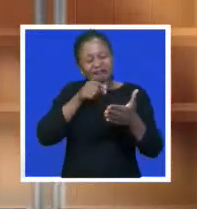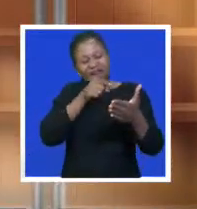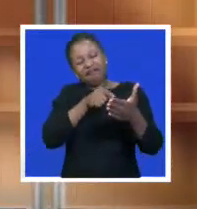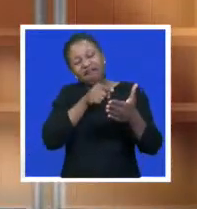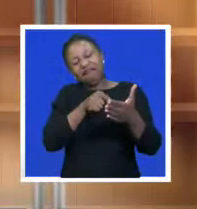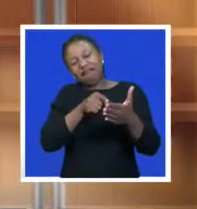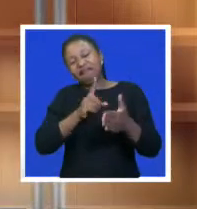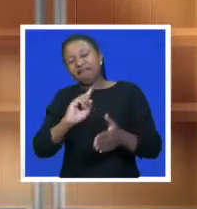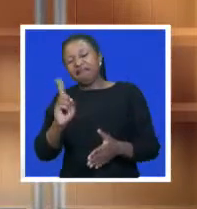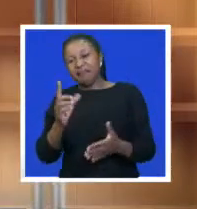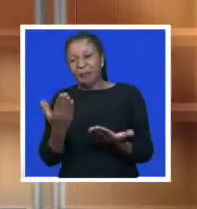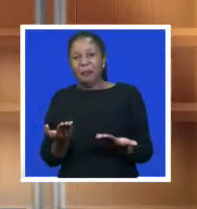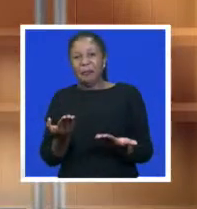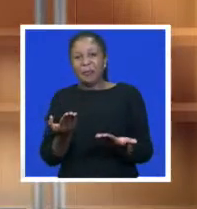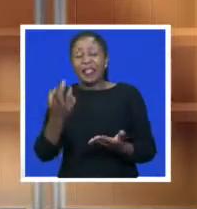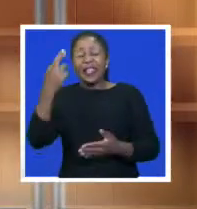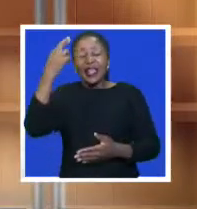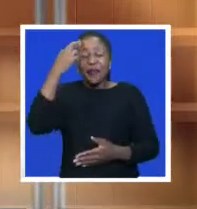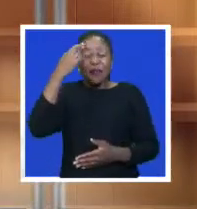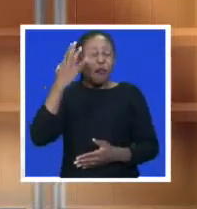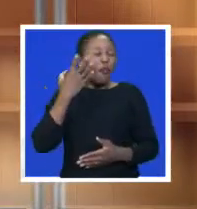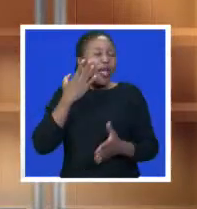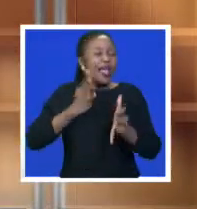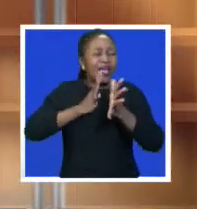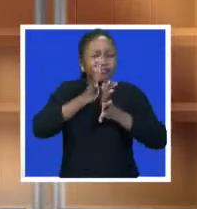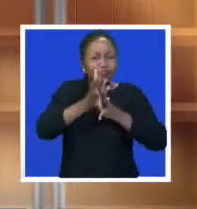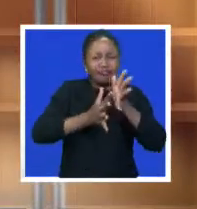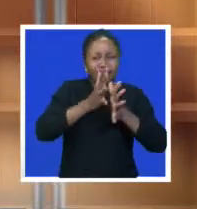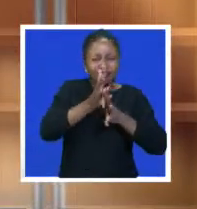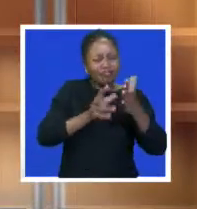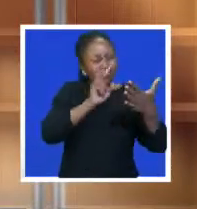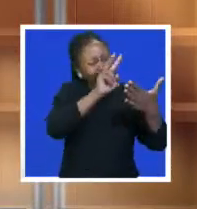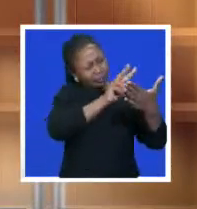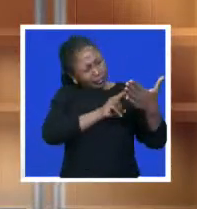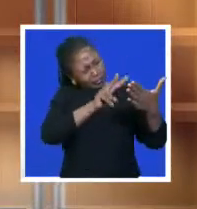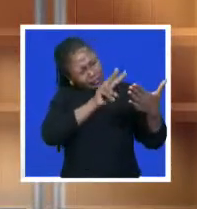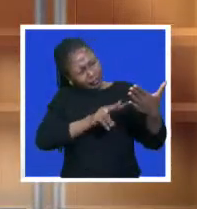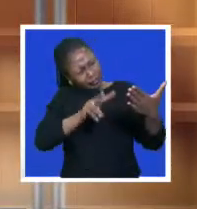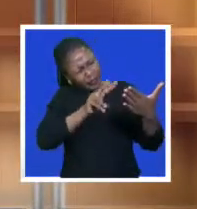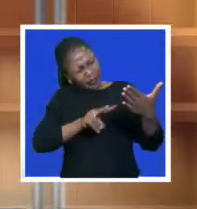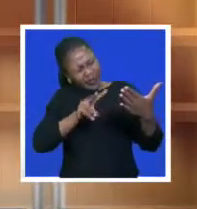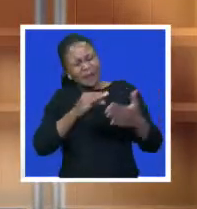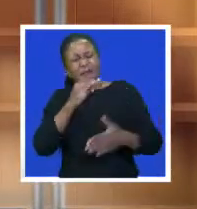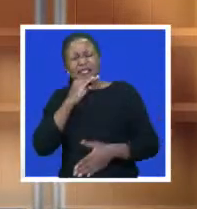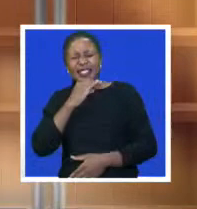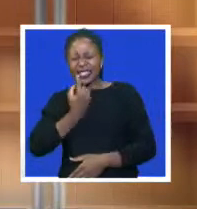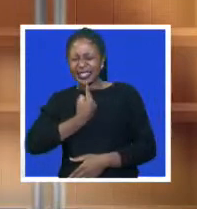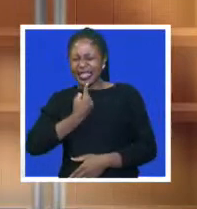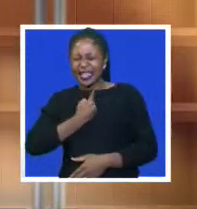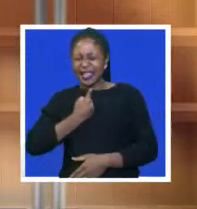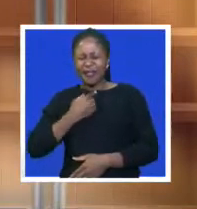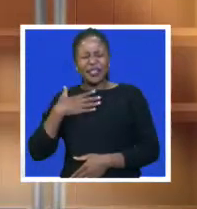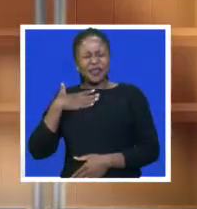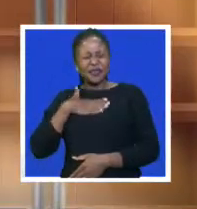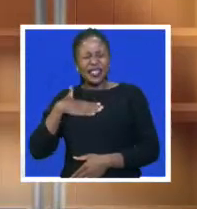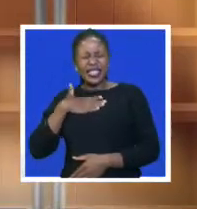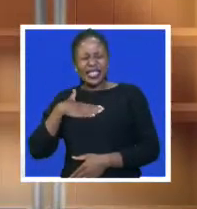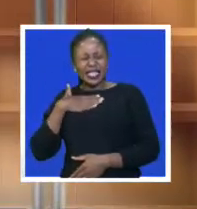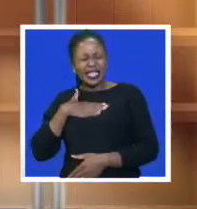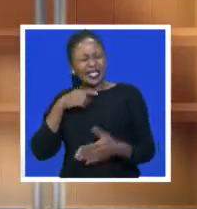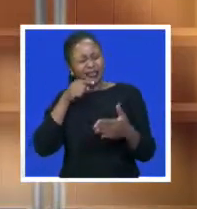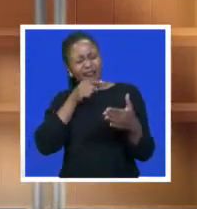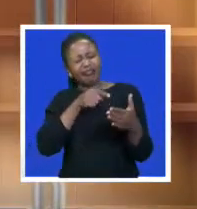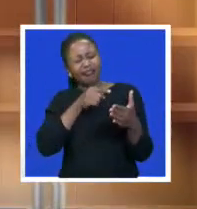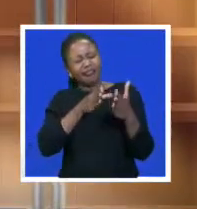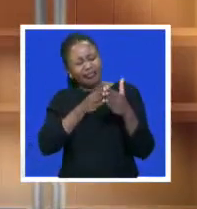particular desire to keep reading the story. So in the introduction, then, these are the things that we are likely to see, especially